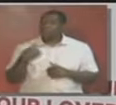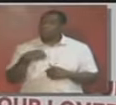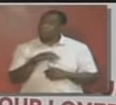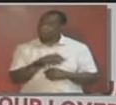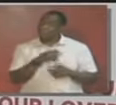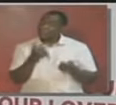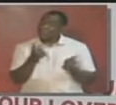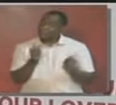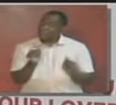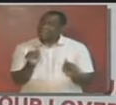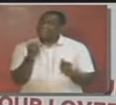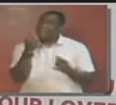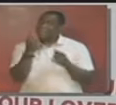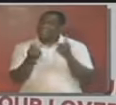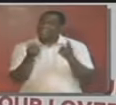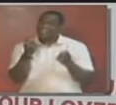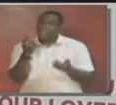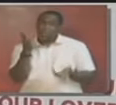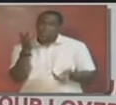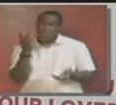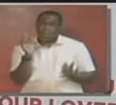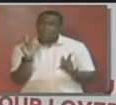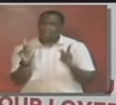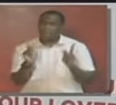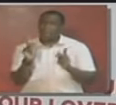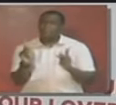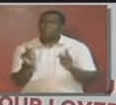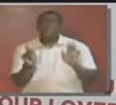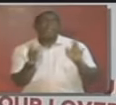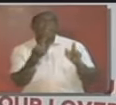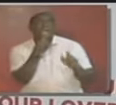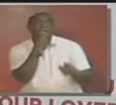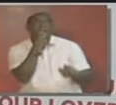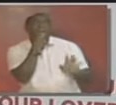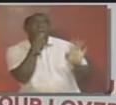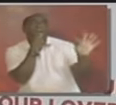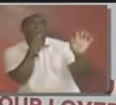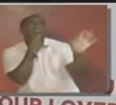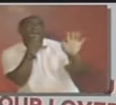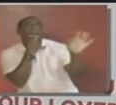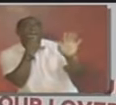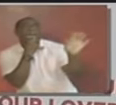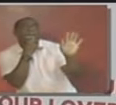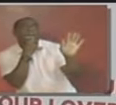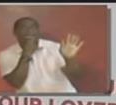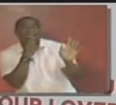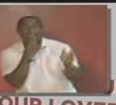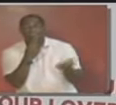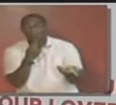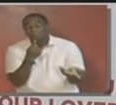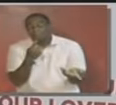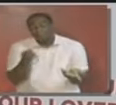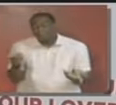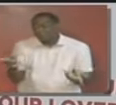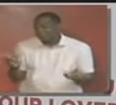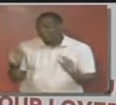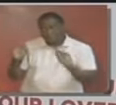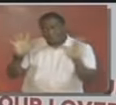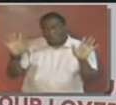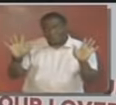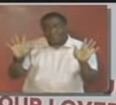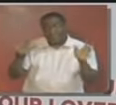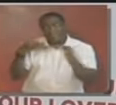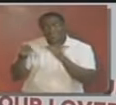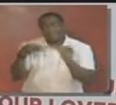to understand why persons decline swabbing. People generally don't give very clear reasons as to why they do not wish to